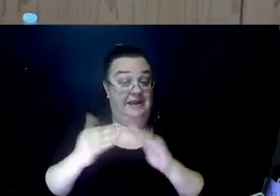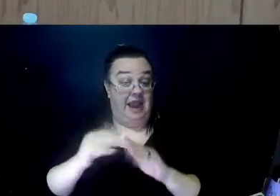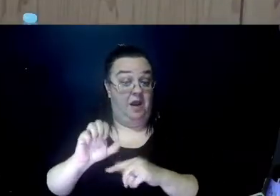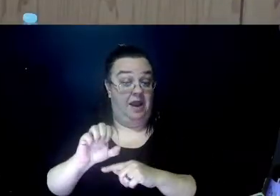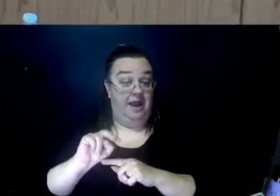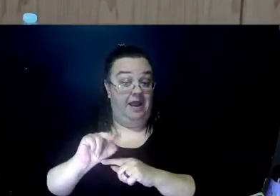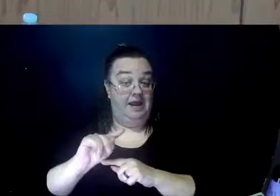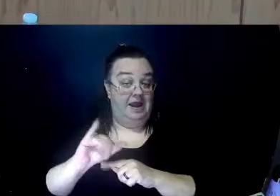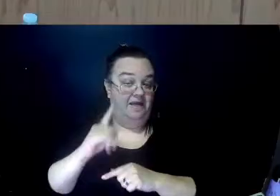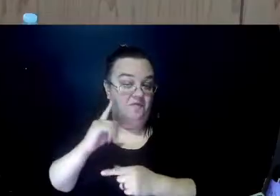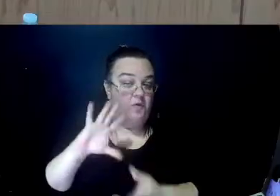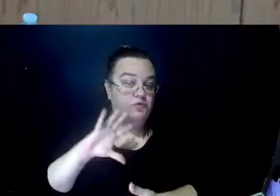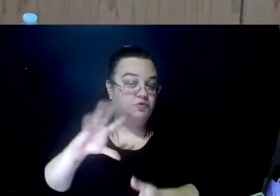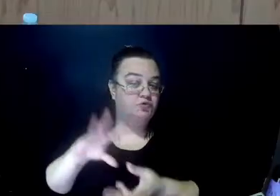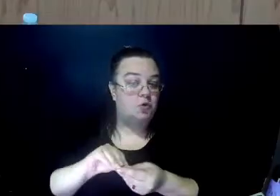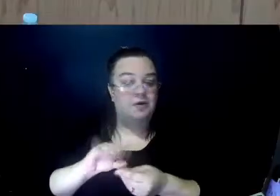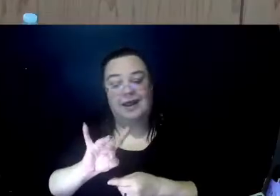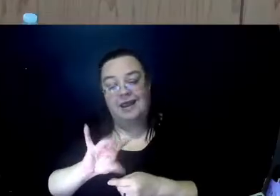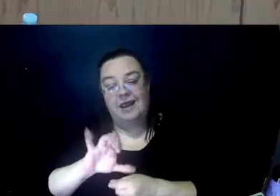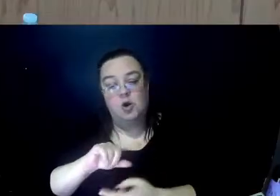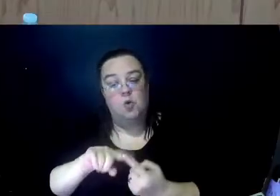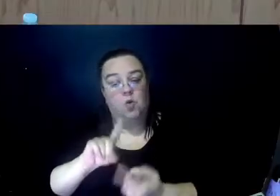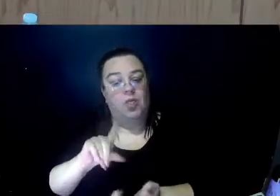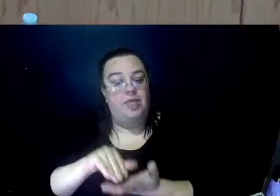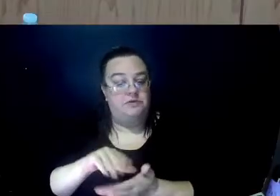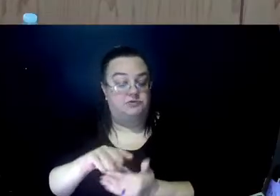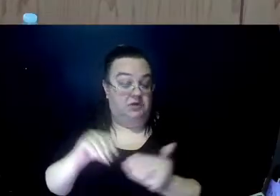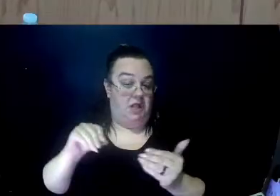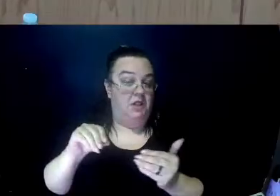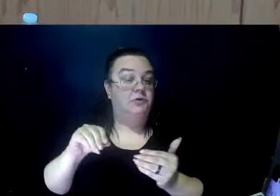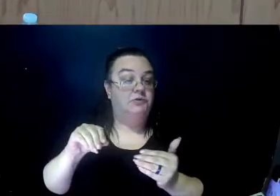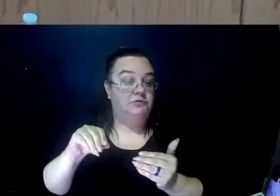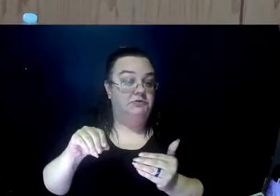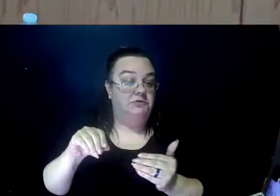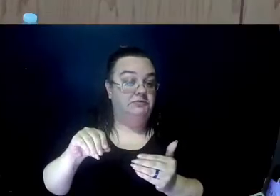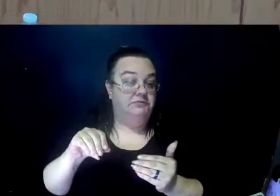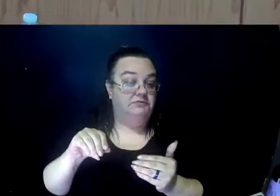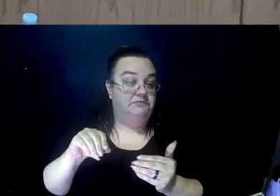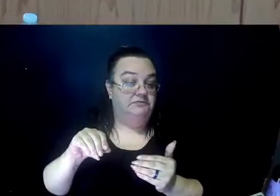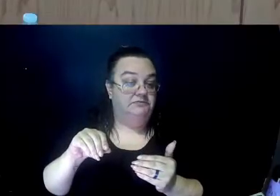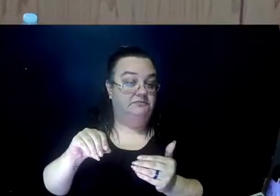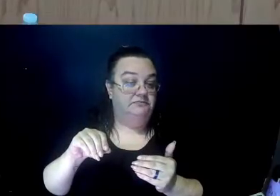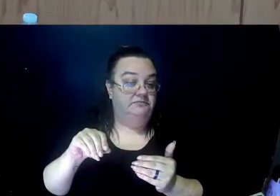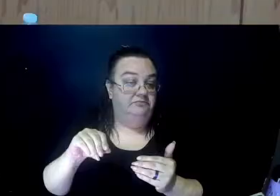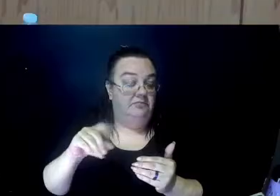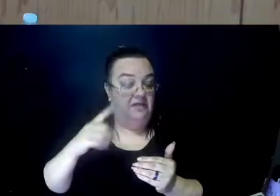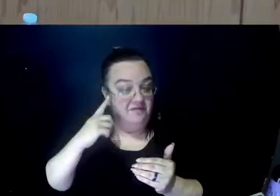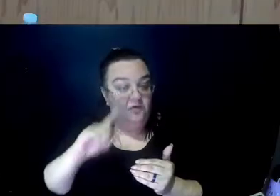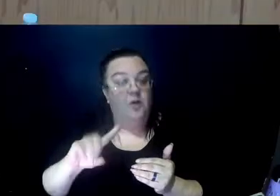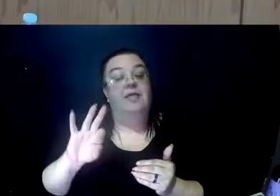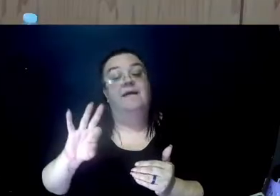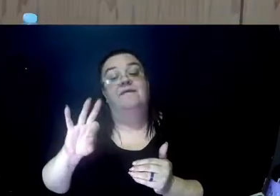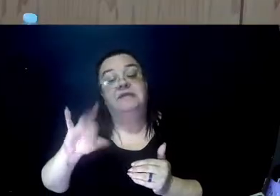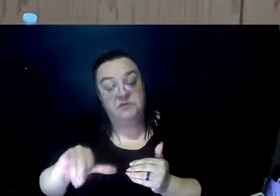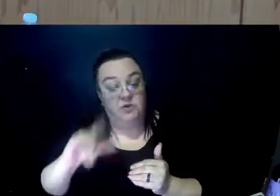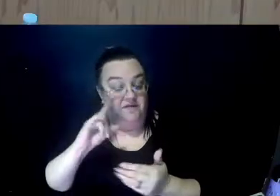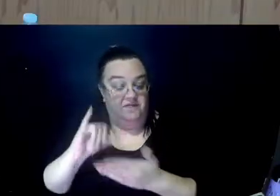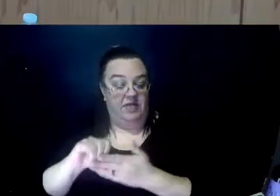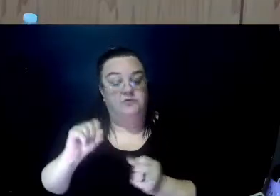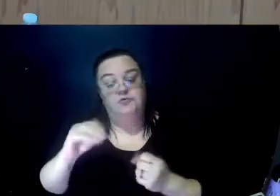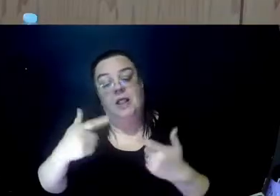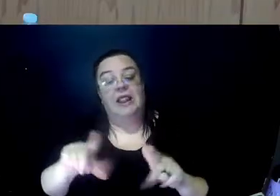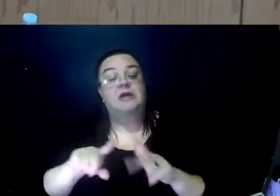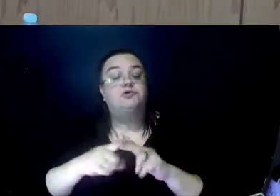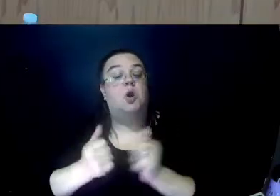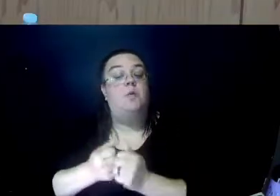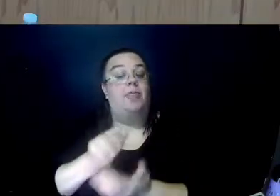for a total of $800 to $1,000 for the fiscal year for that. So let's start with the